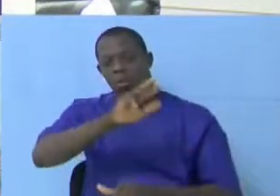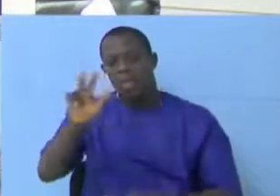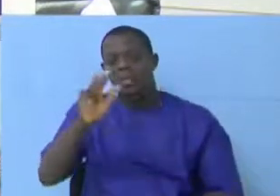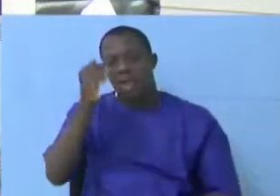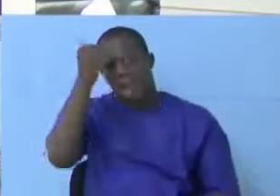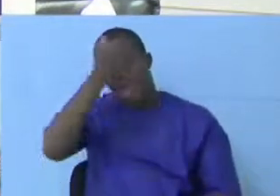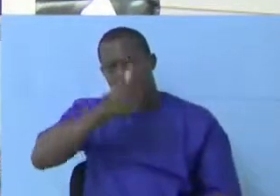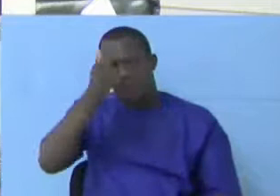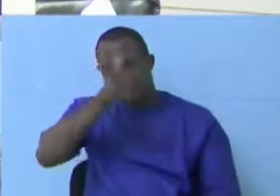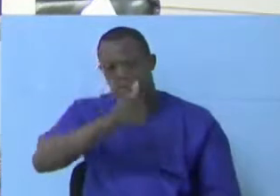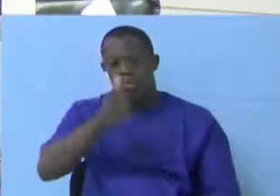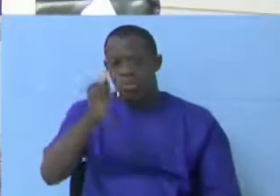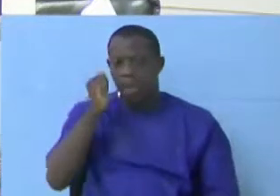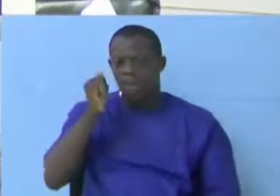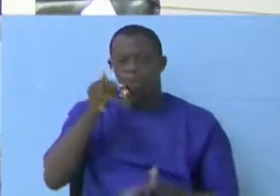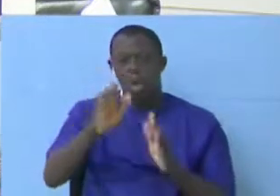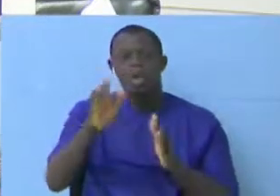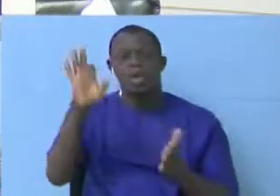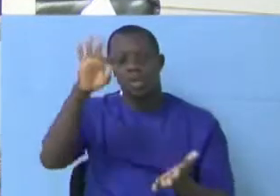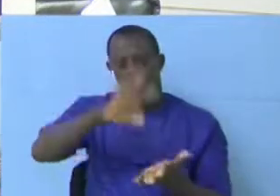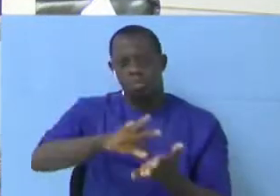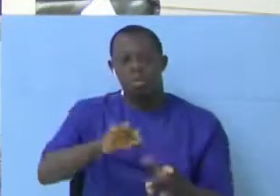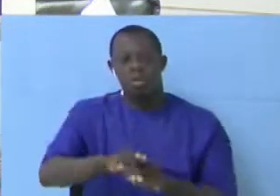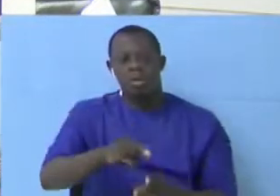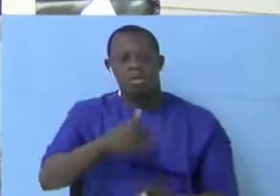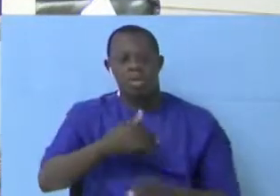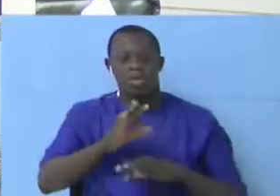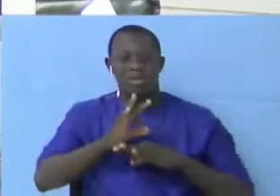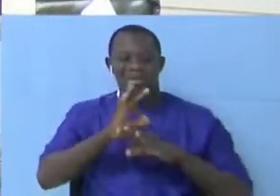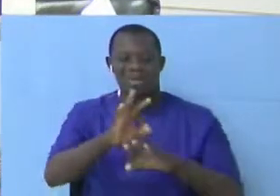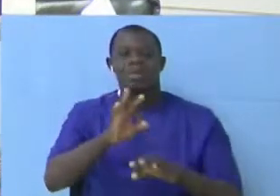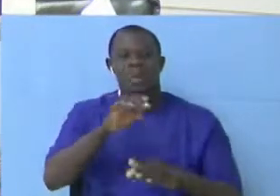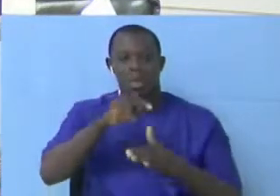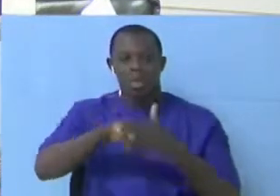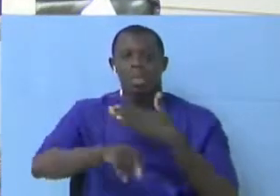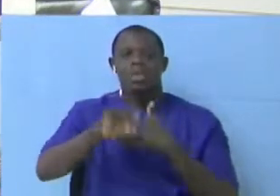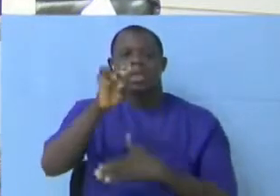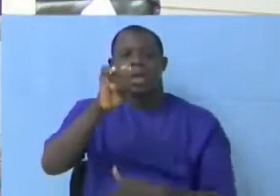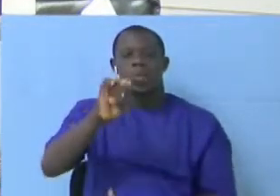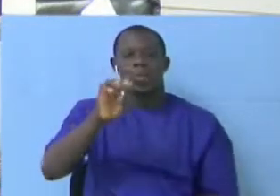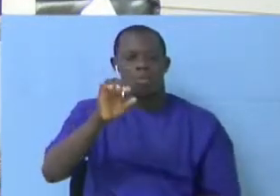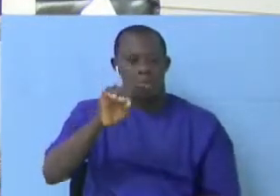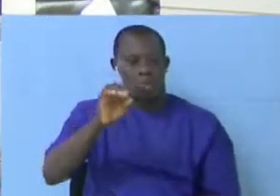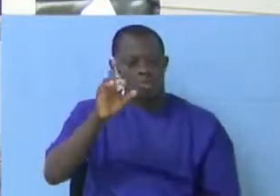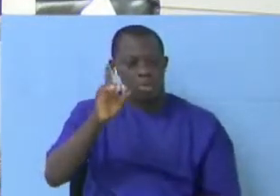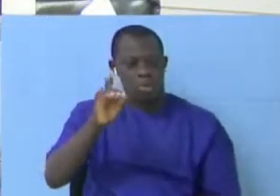West African migrants. I am interested in Modunjai,